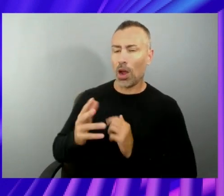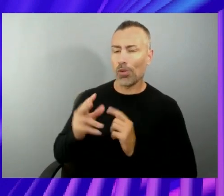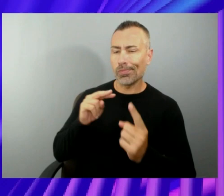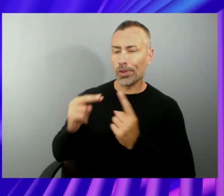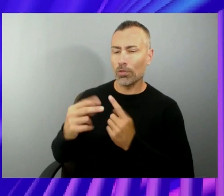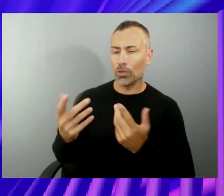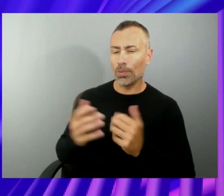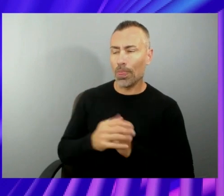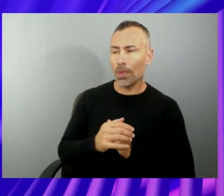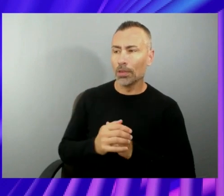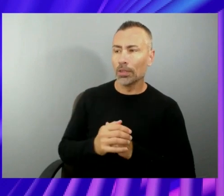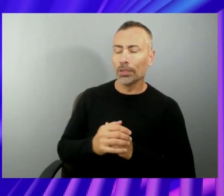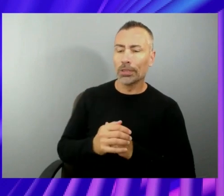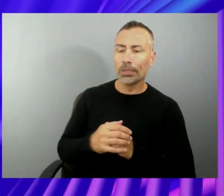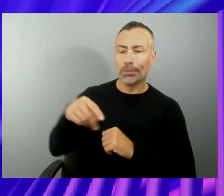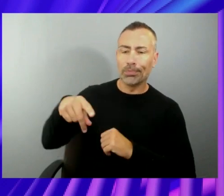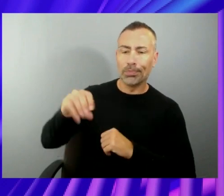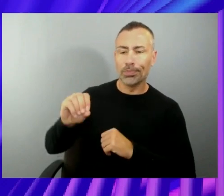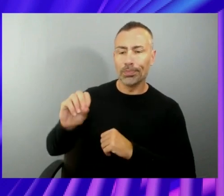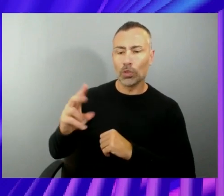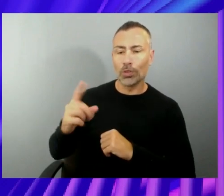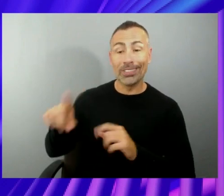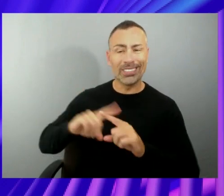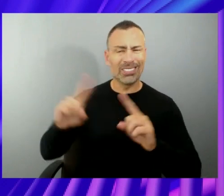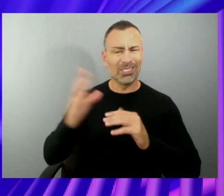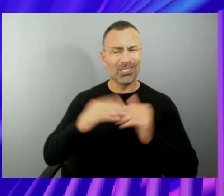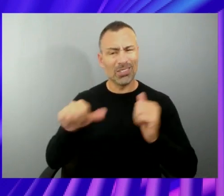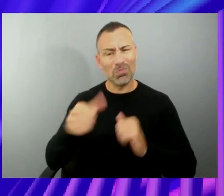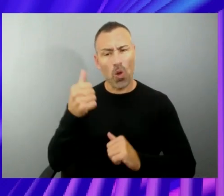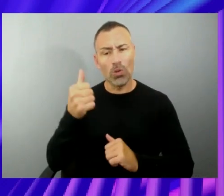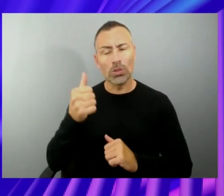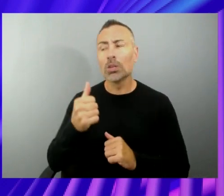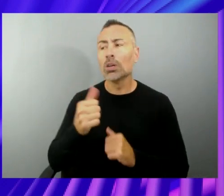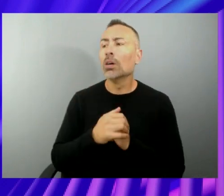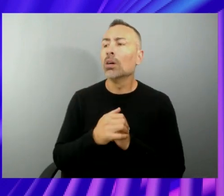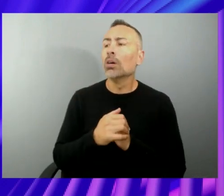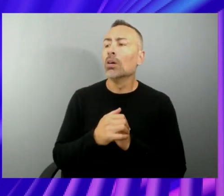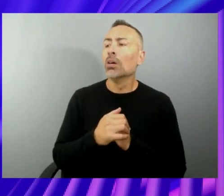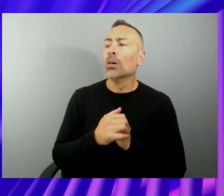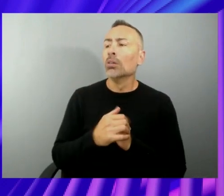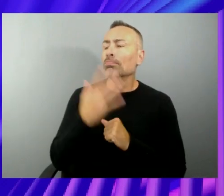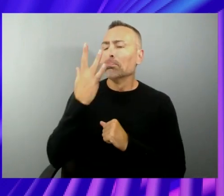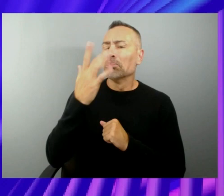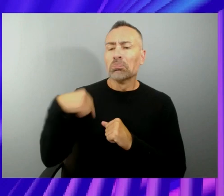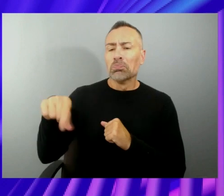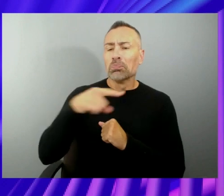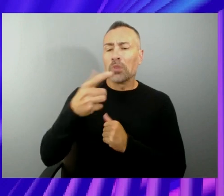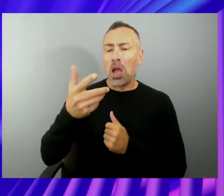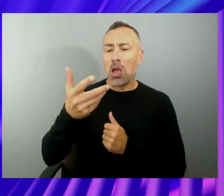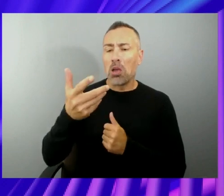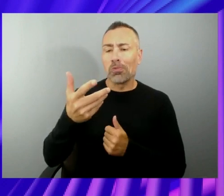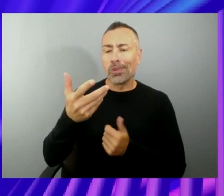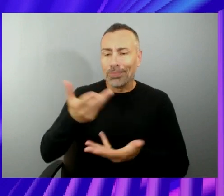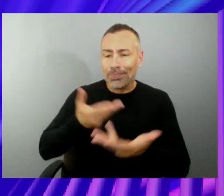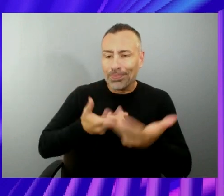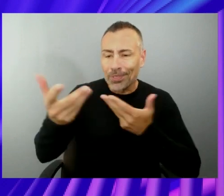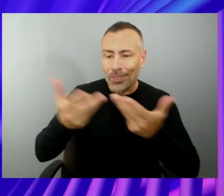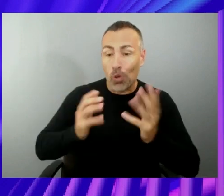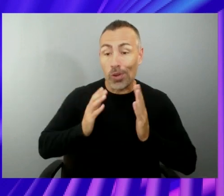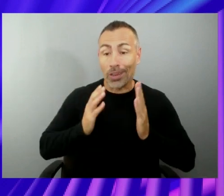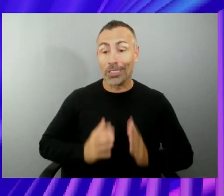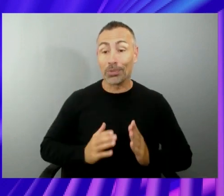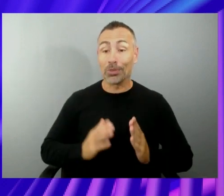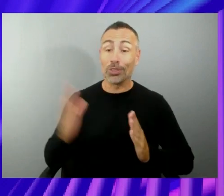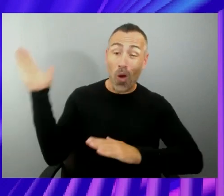is different than most or many that you will hear from, because we interface directly with customers 24/7. That's what we do.